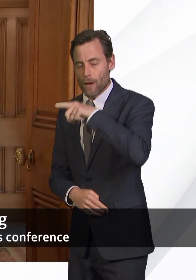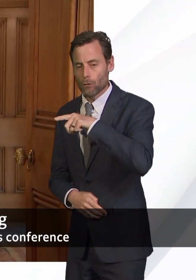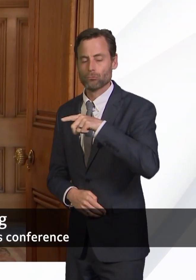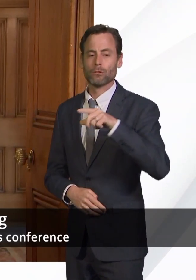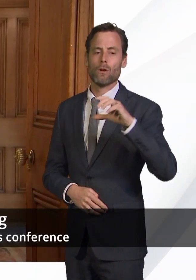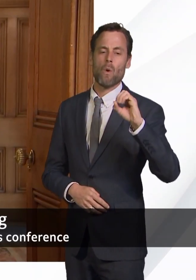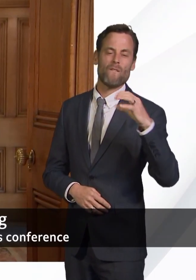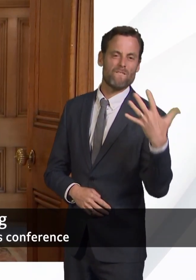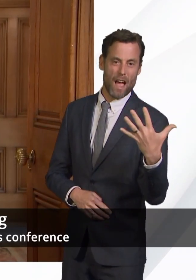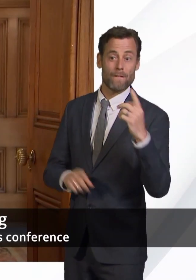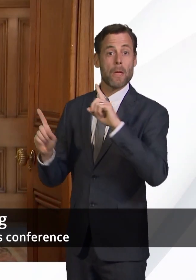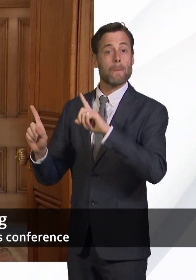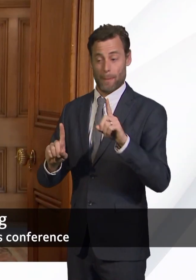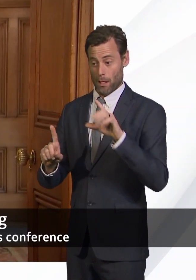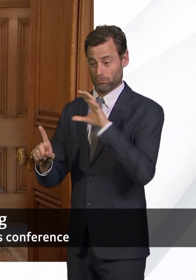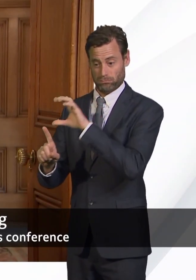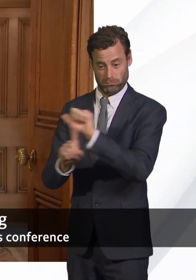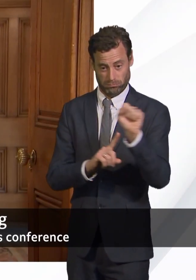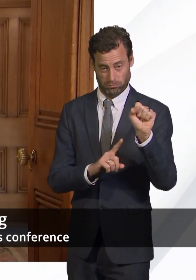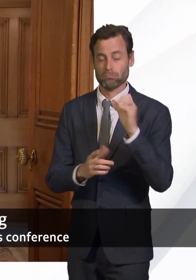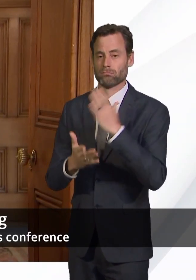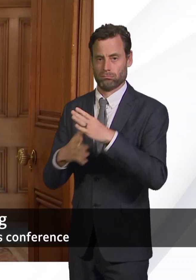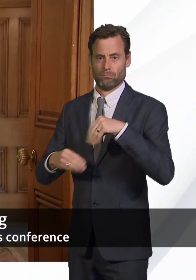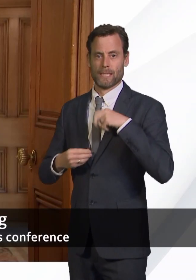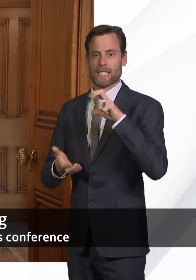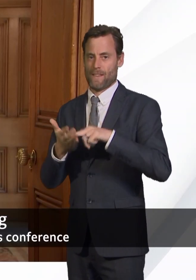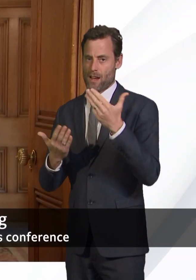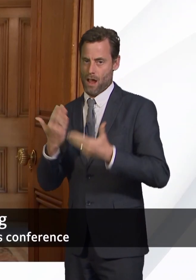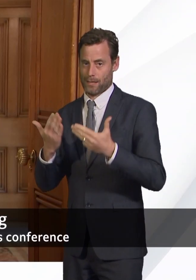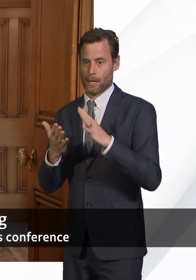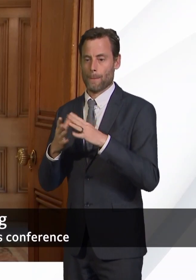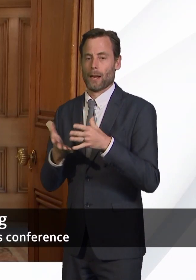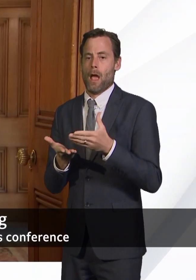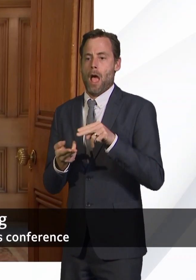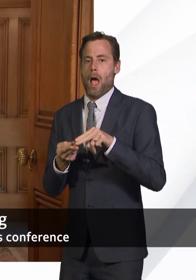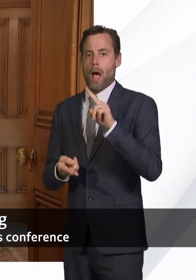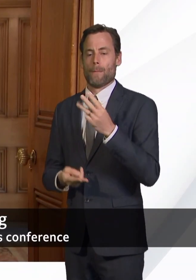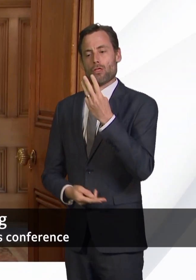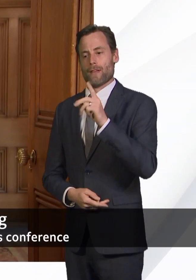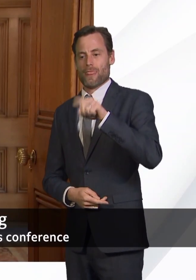229,705 people have tested positive. That's an increase of